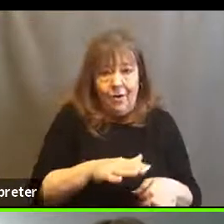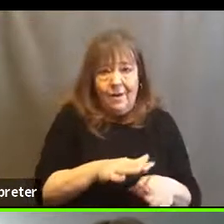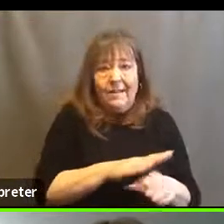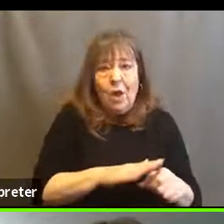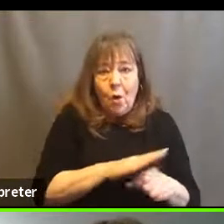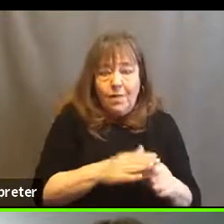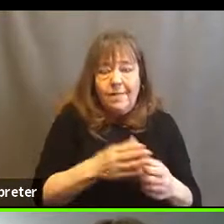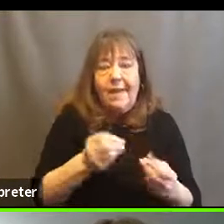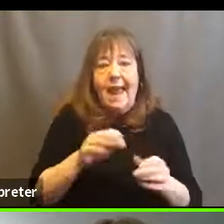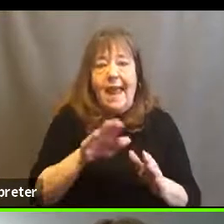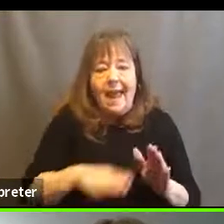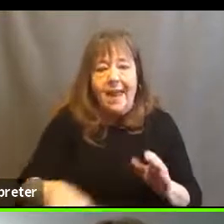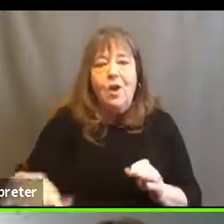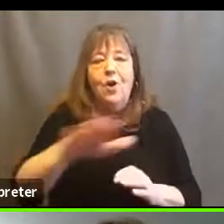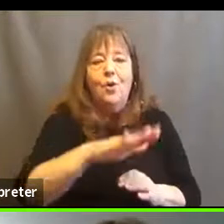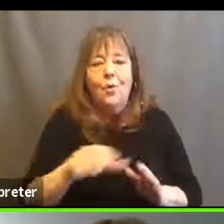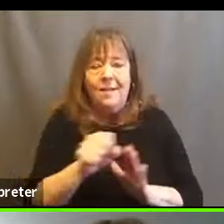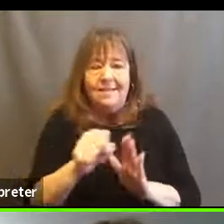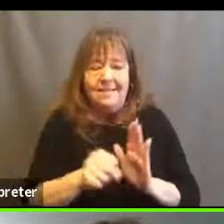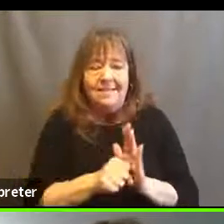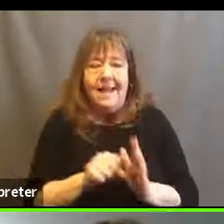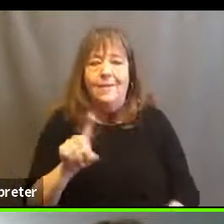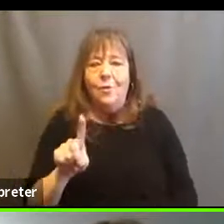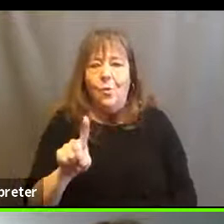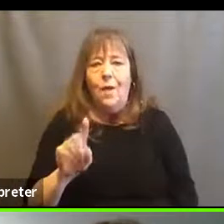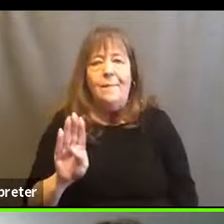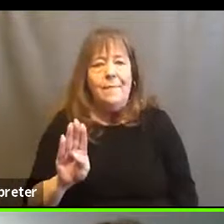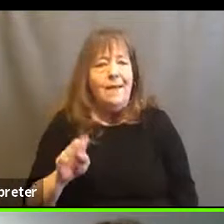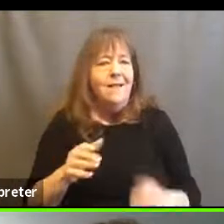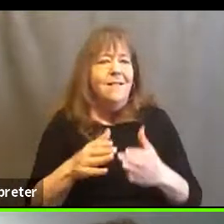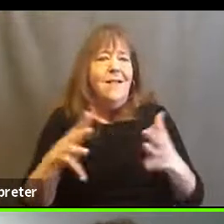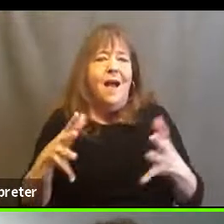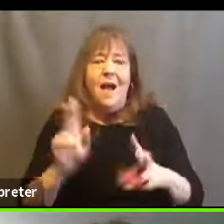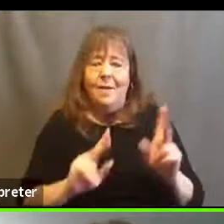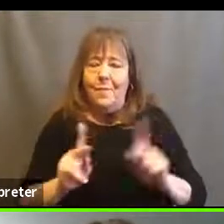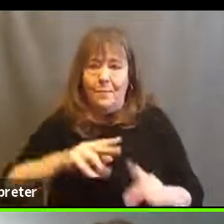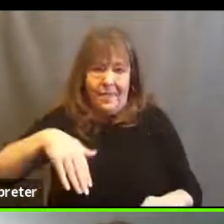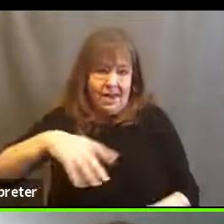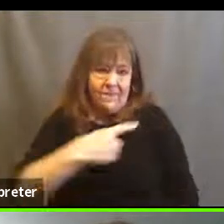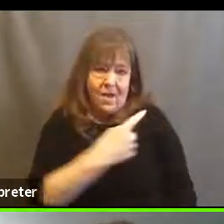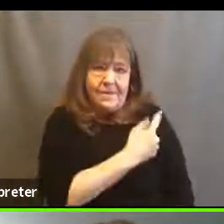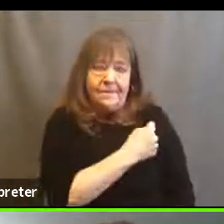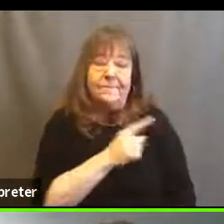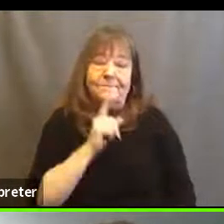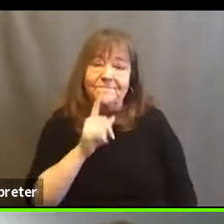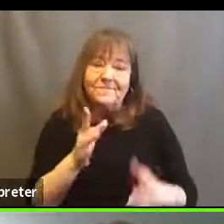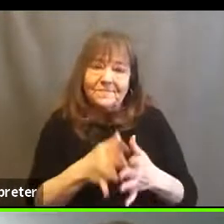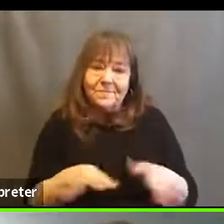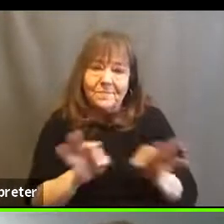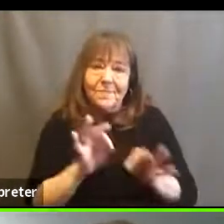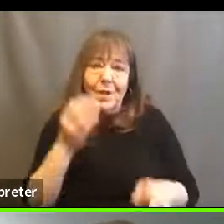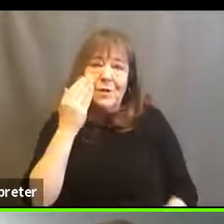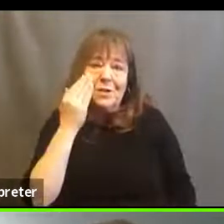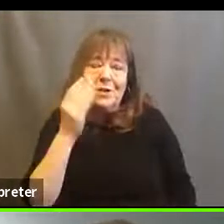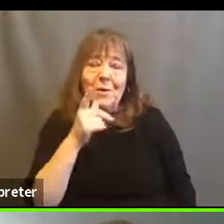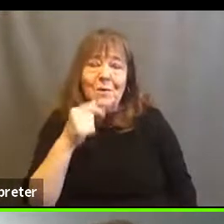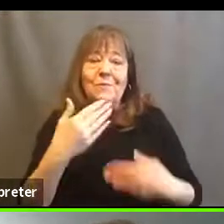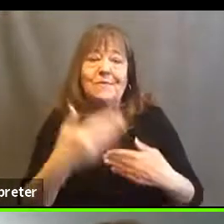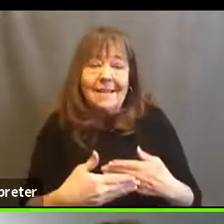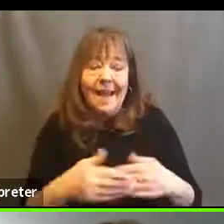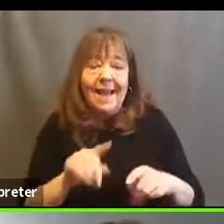to be vaccinated in the 1B category. So, it's important for us to know who's next, but it's also